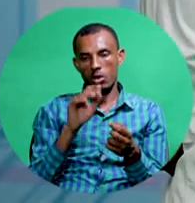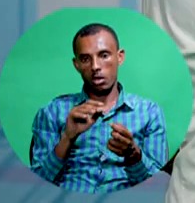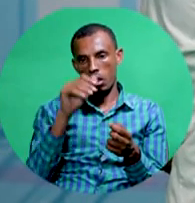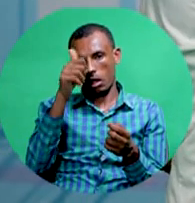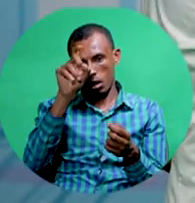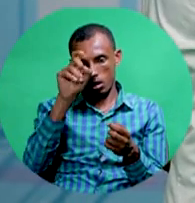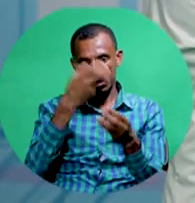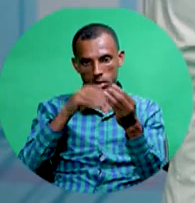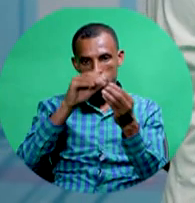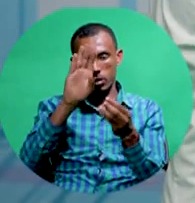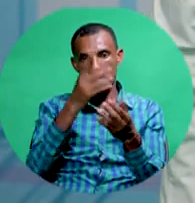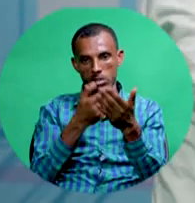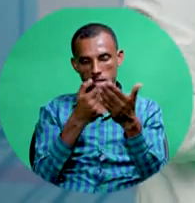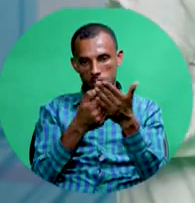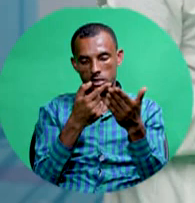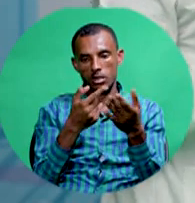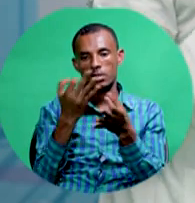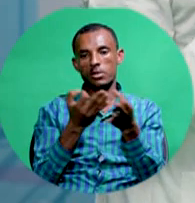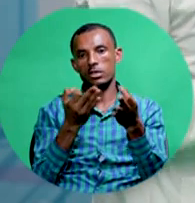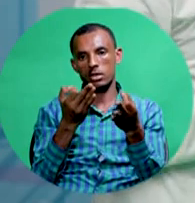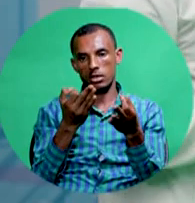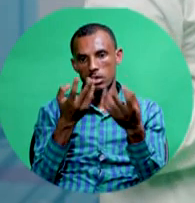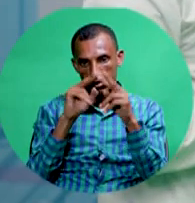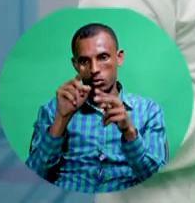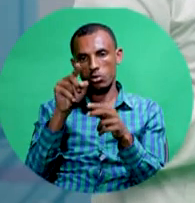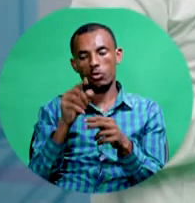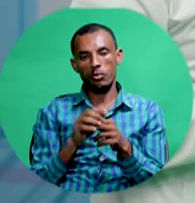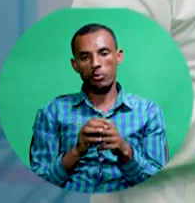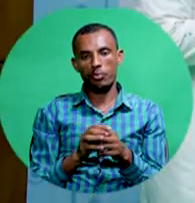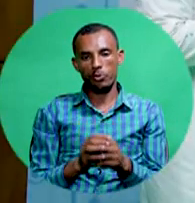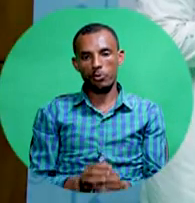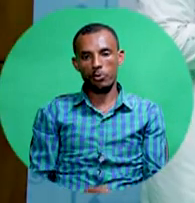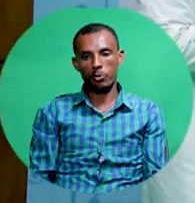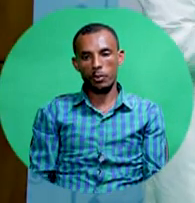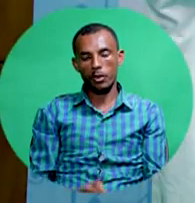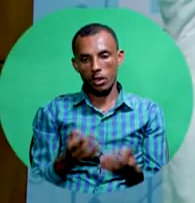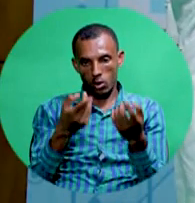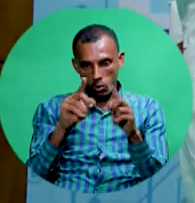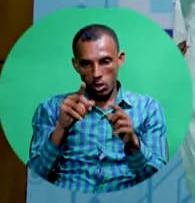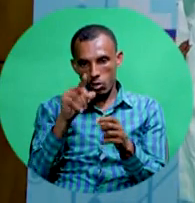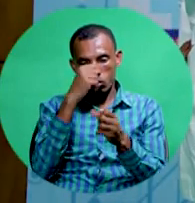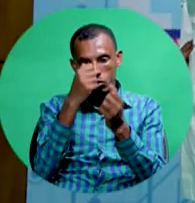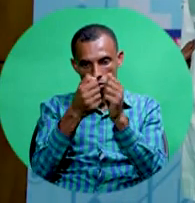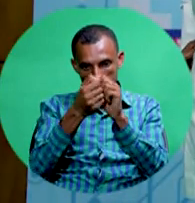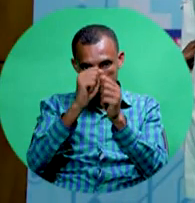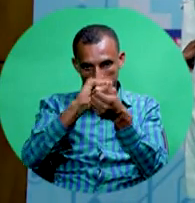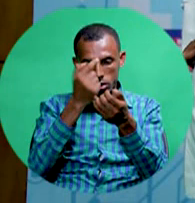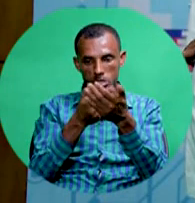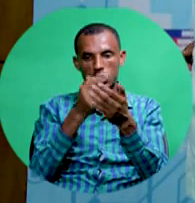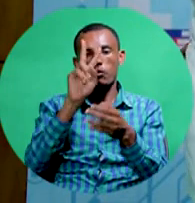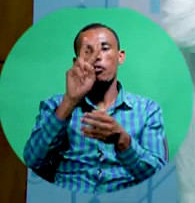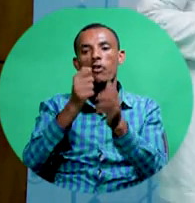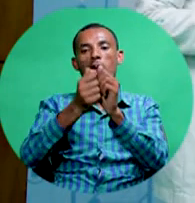b this expression we assume to be u a single variable when we change this variable into u I have